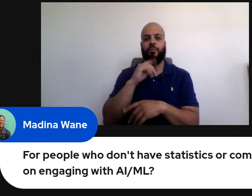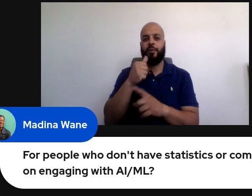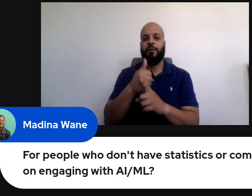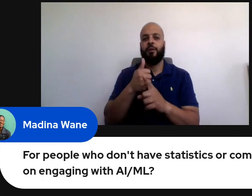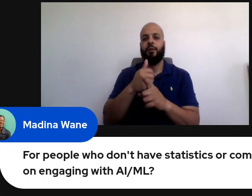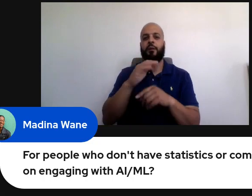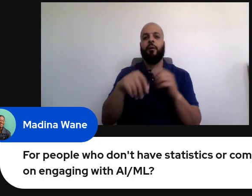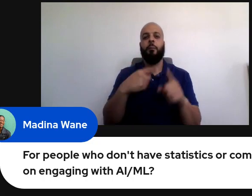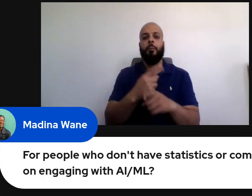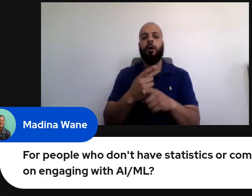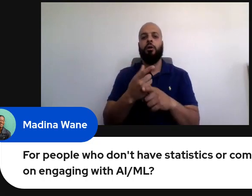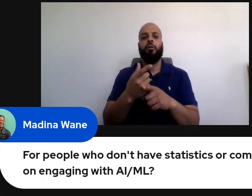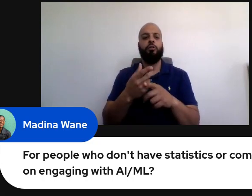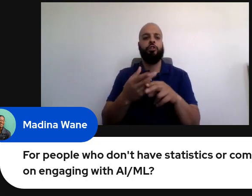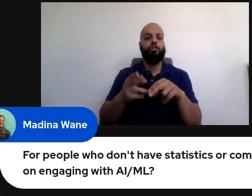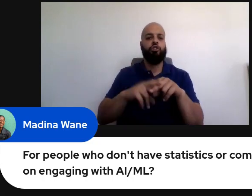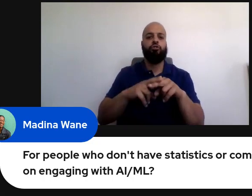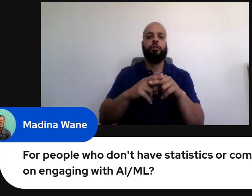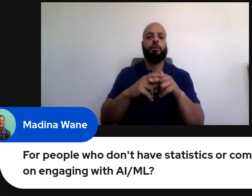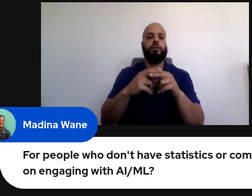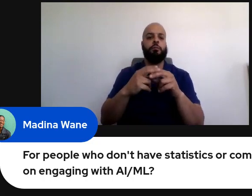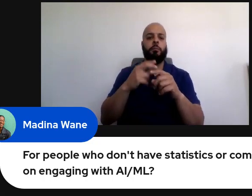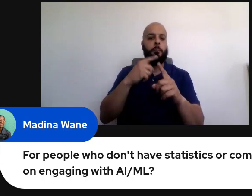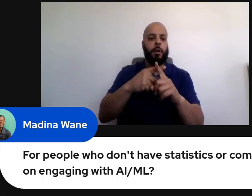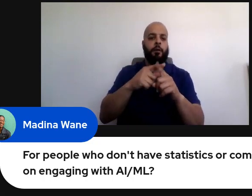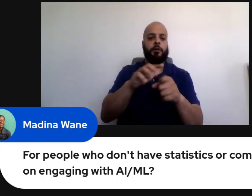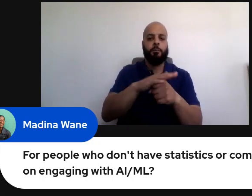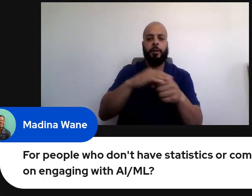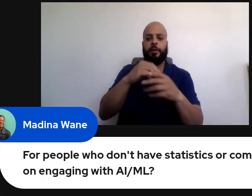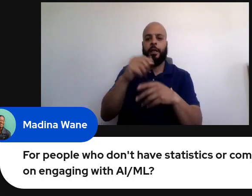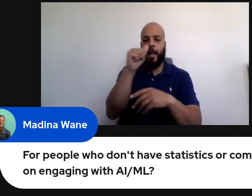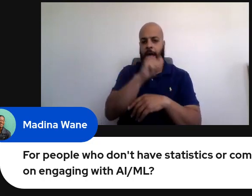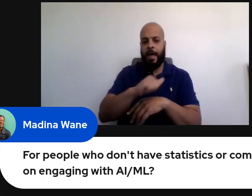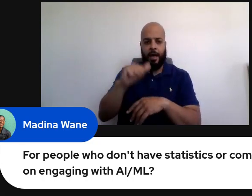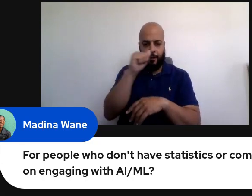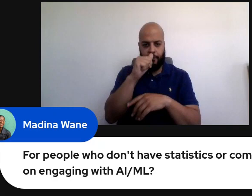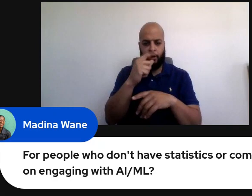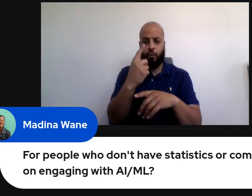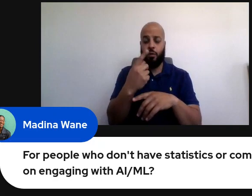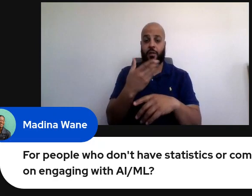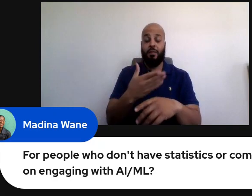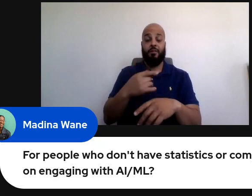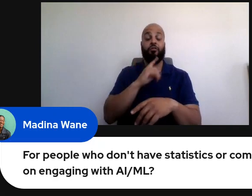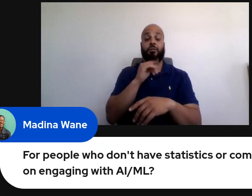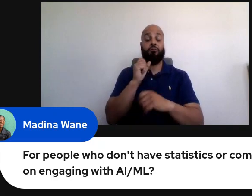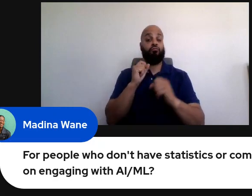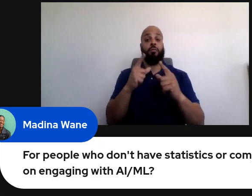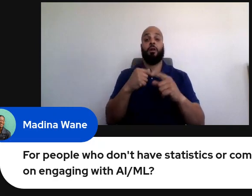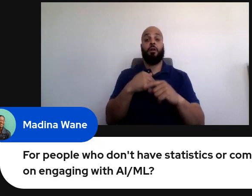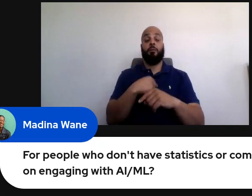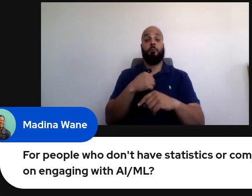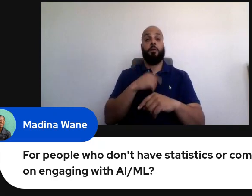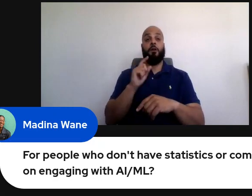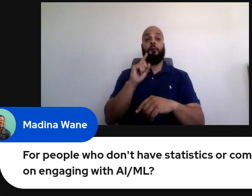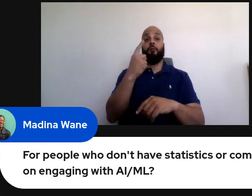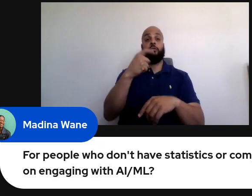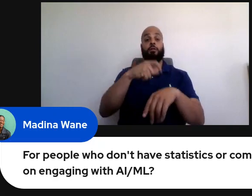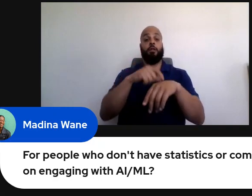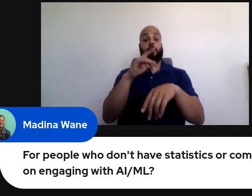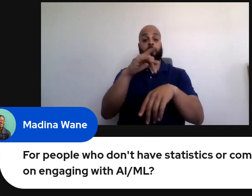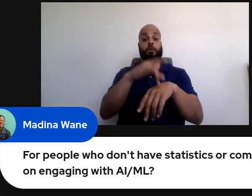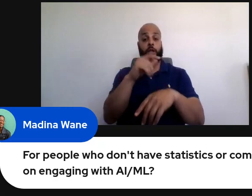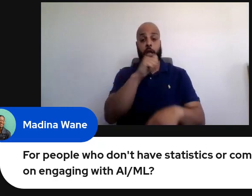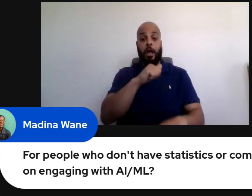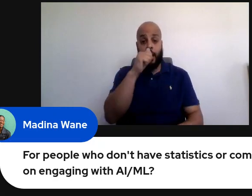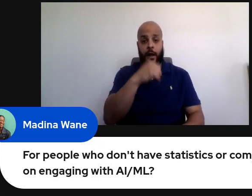increasing participation of machine learning in Africa. And one of the things that really struck me the first time going to Africa was